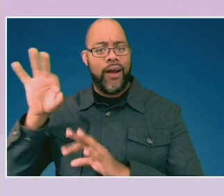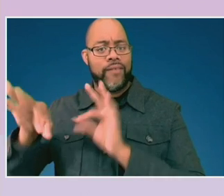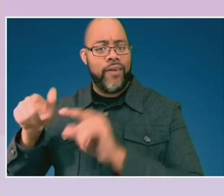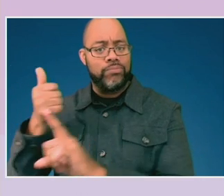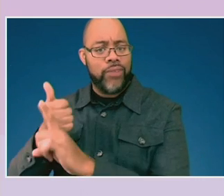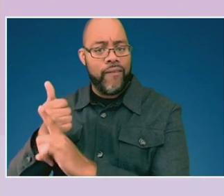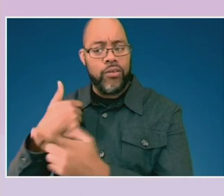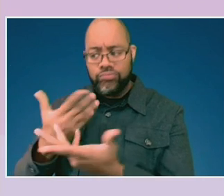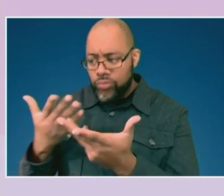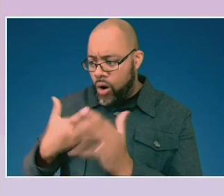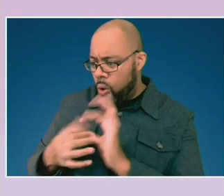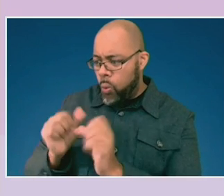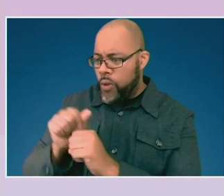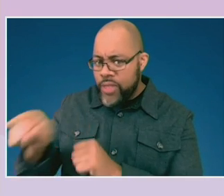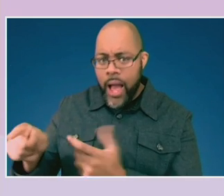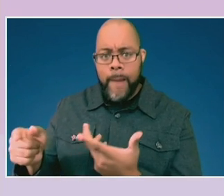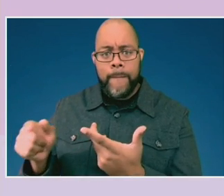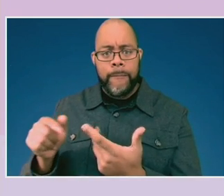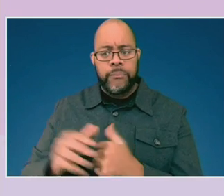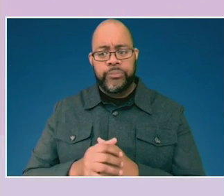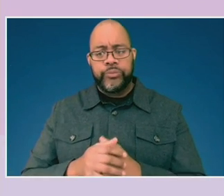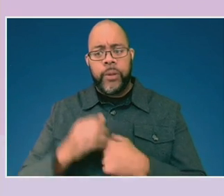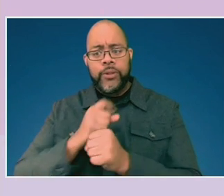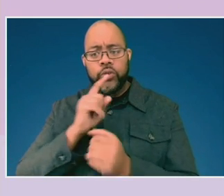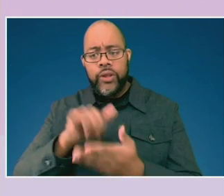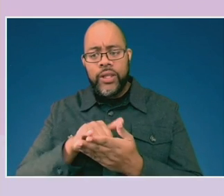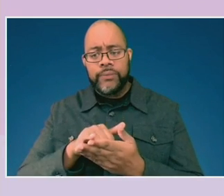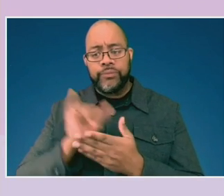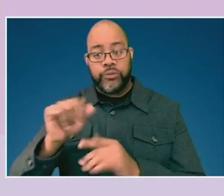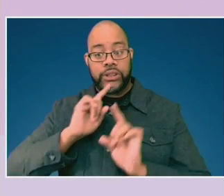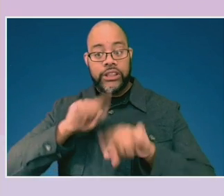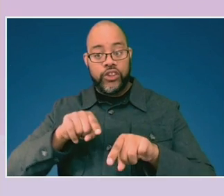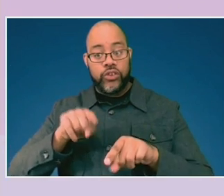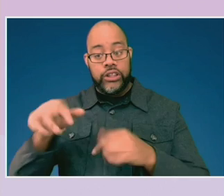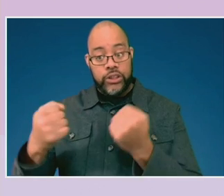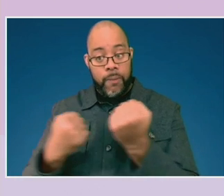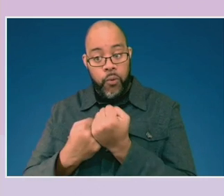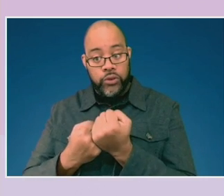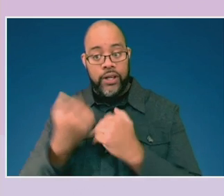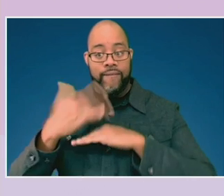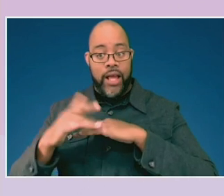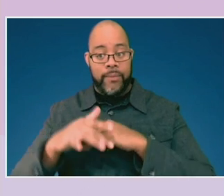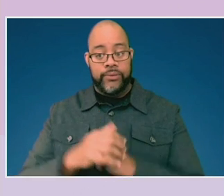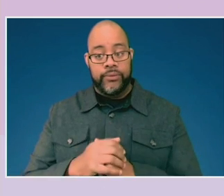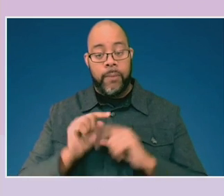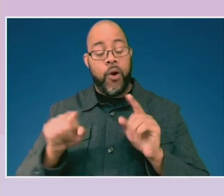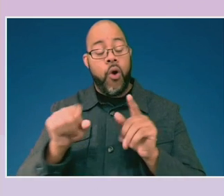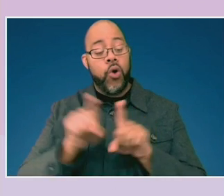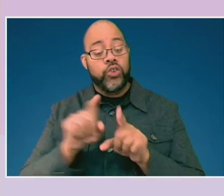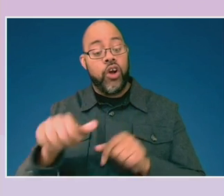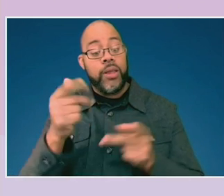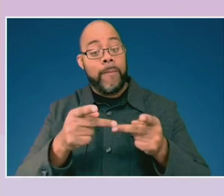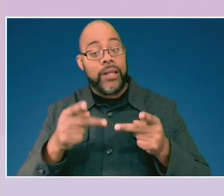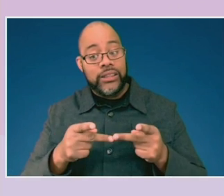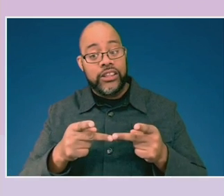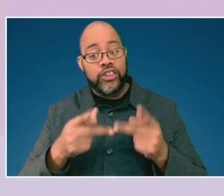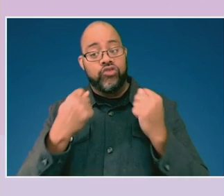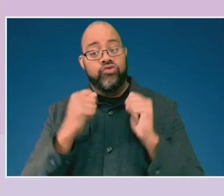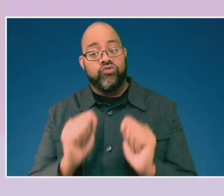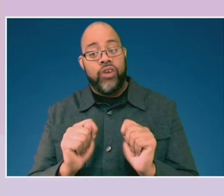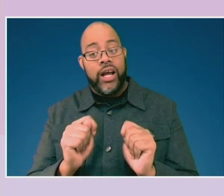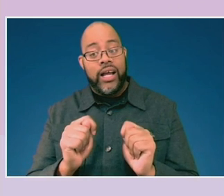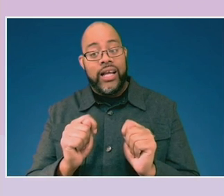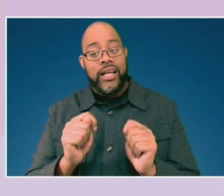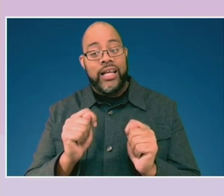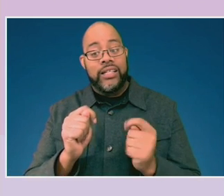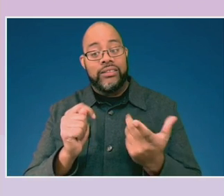engaging and working with those communities to ensure that those answers and those supports are available. But then in other places, deploying